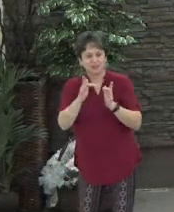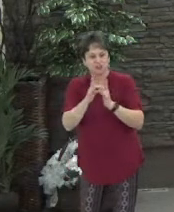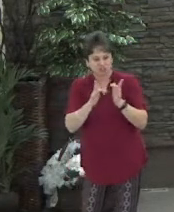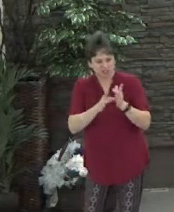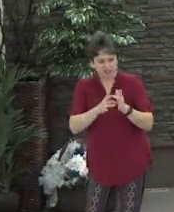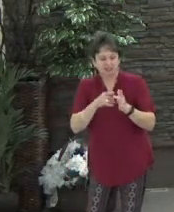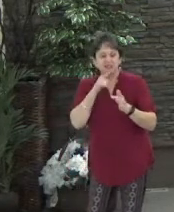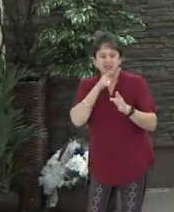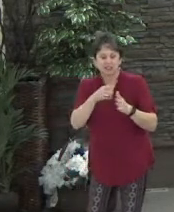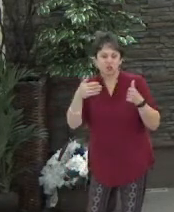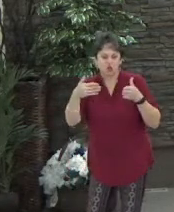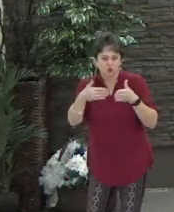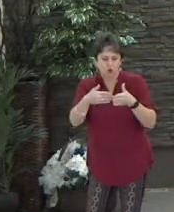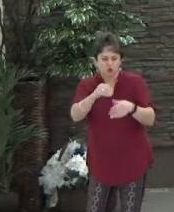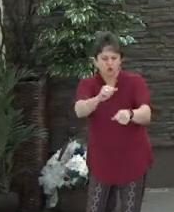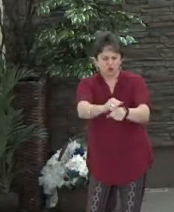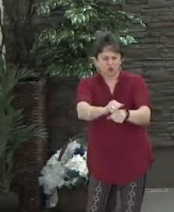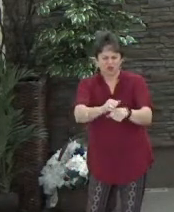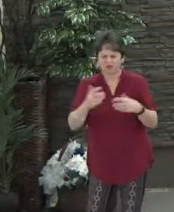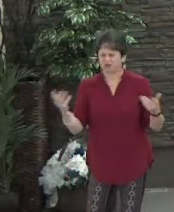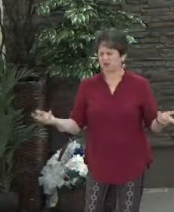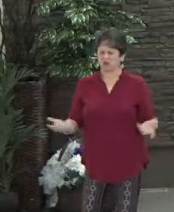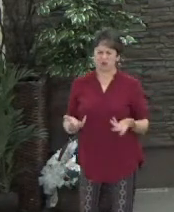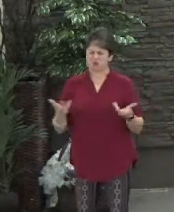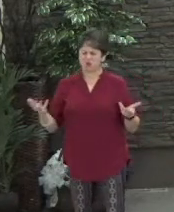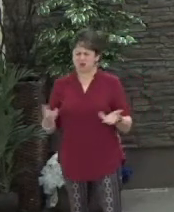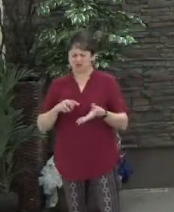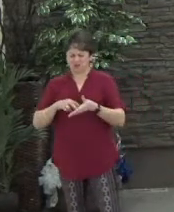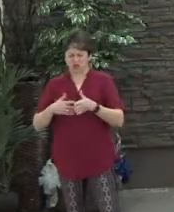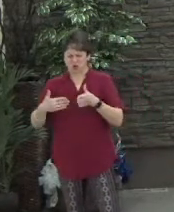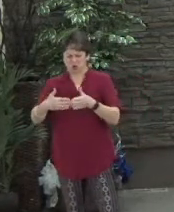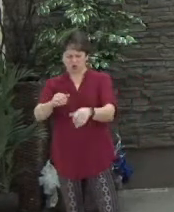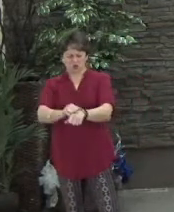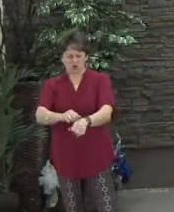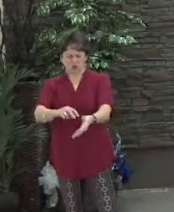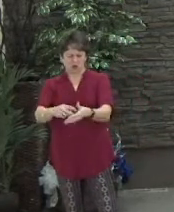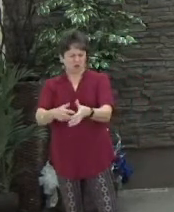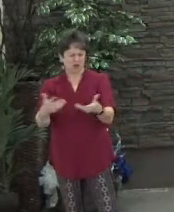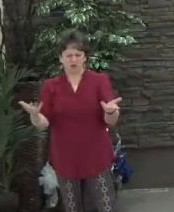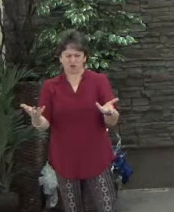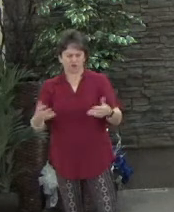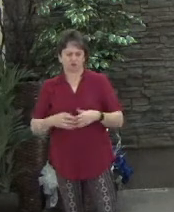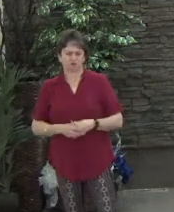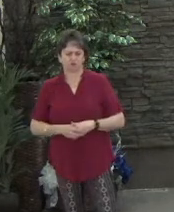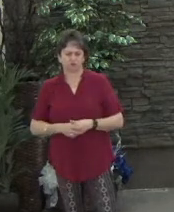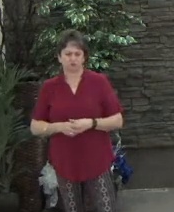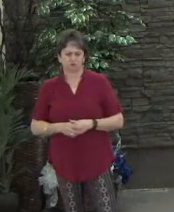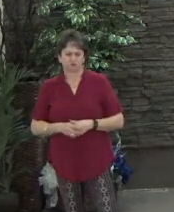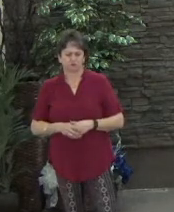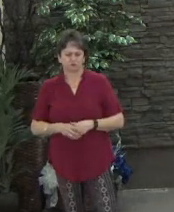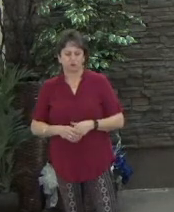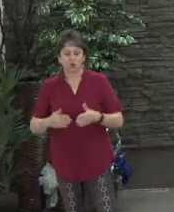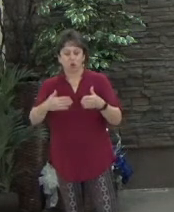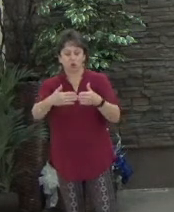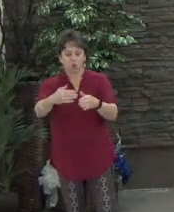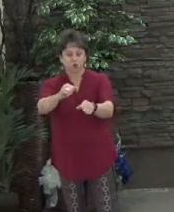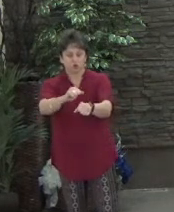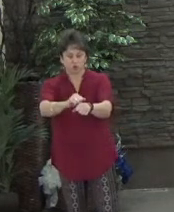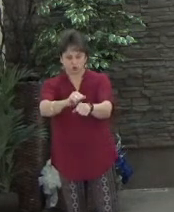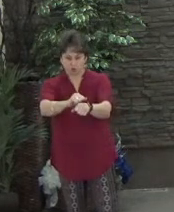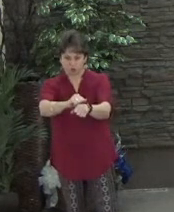Jesus is a cornerstone. And some of you say, well, what in the world is a cornerstone? What does this mean? A